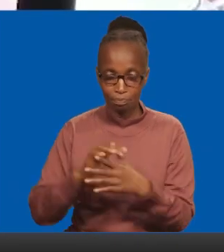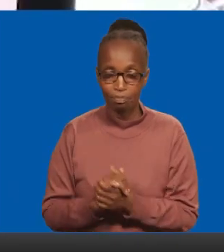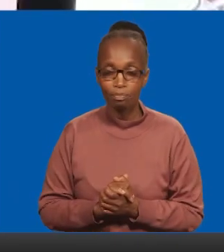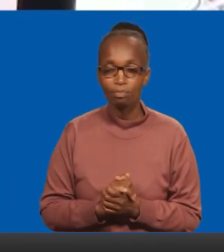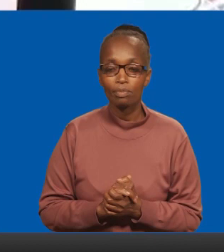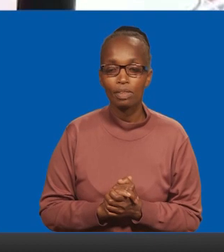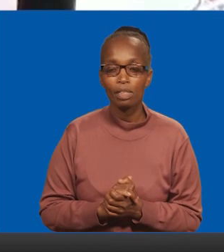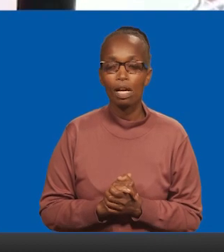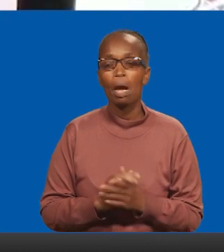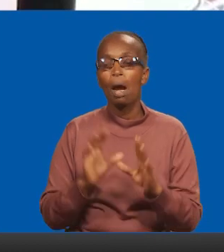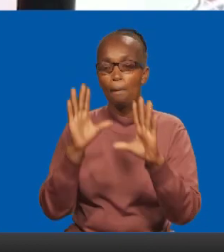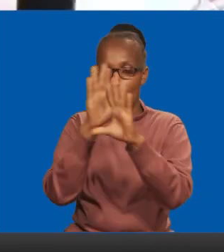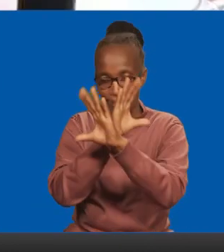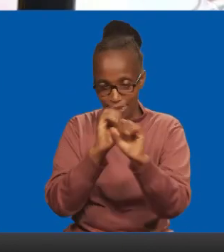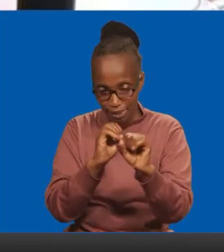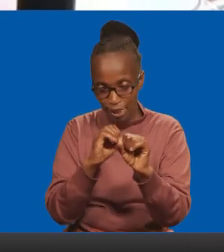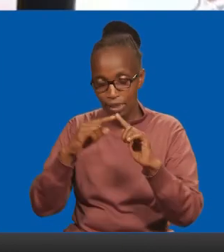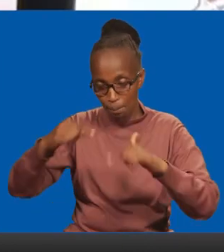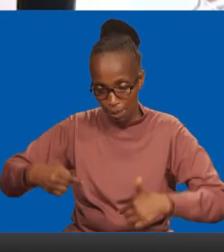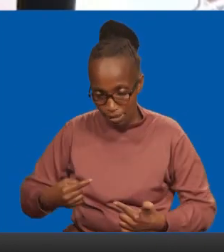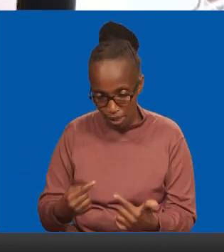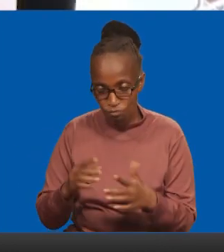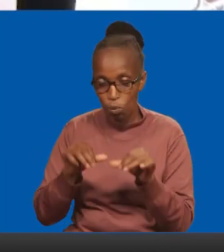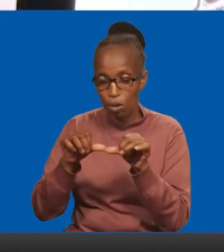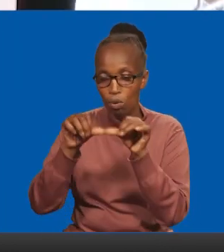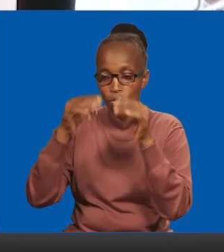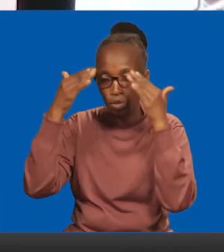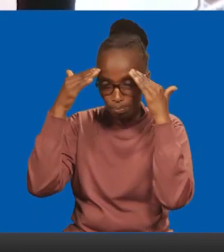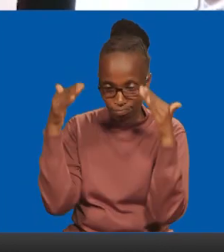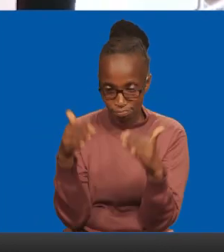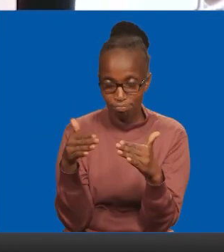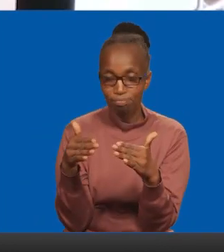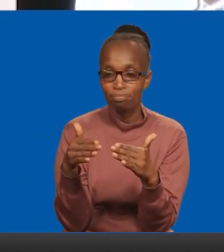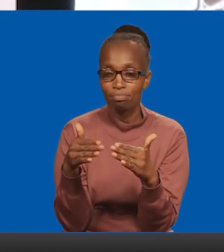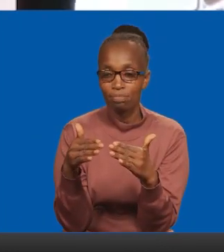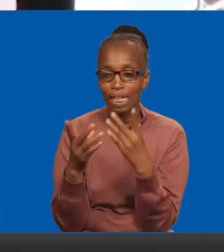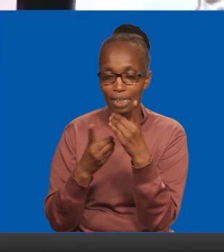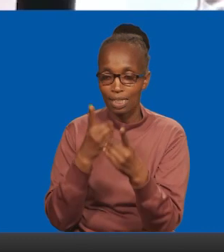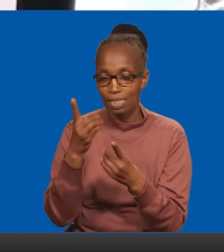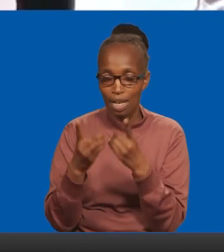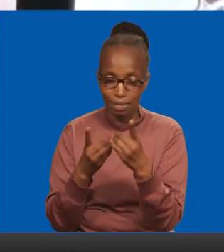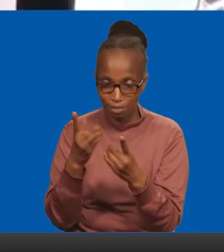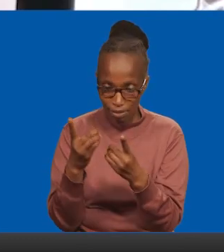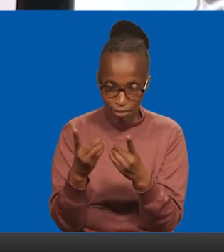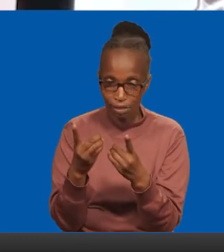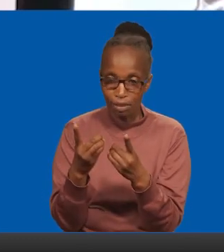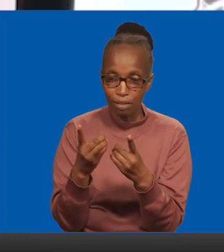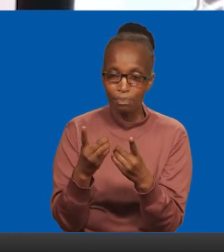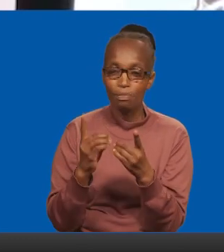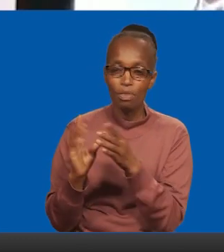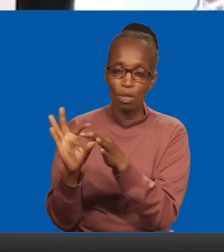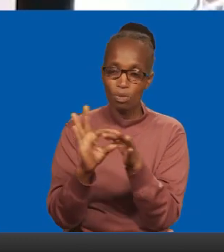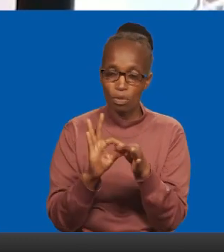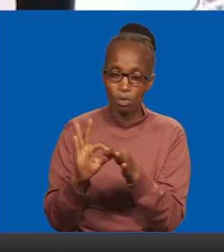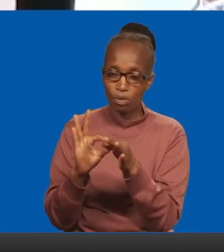His Excellency, the President and I remain committed to fostering harmonious and consultative intergovernmental